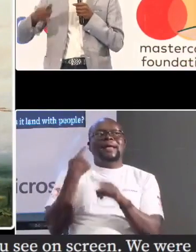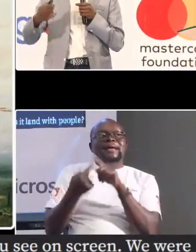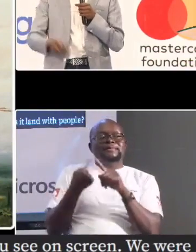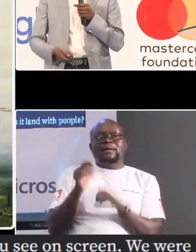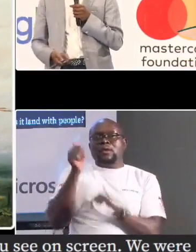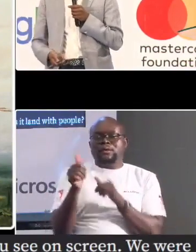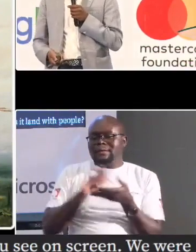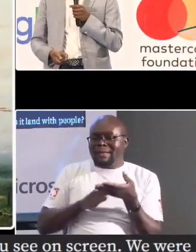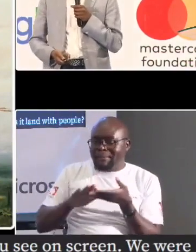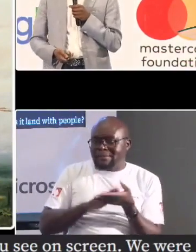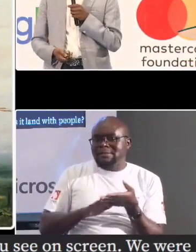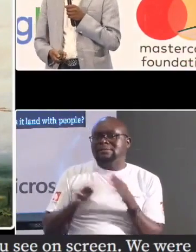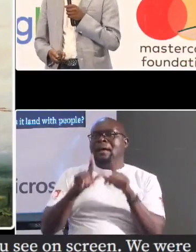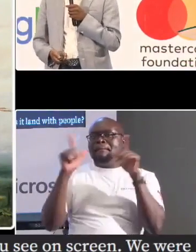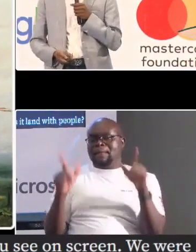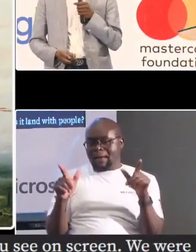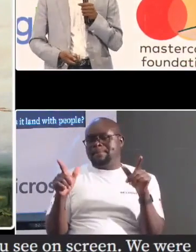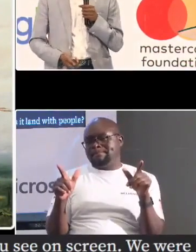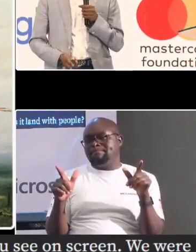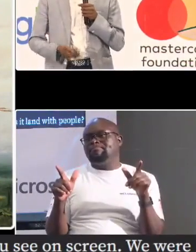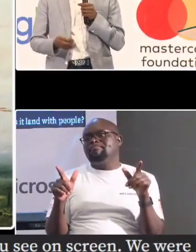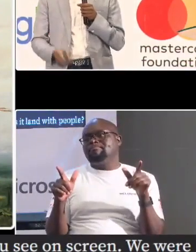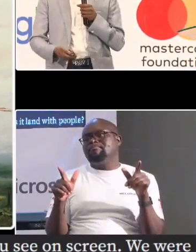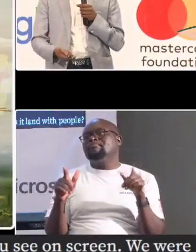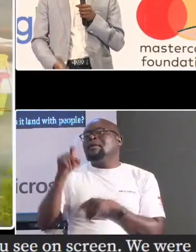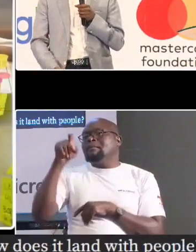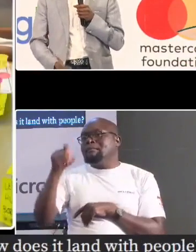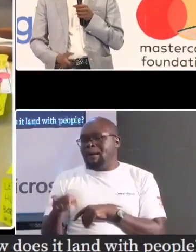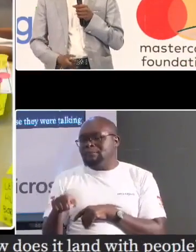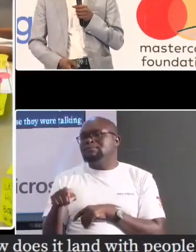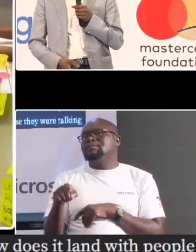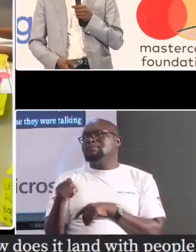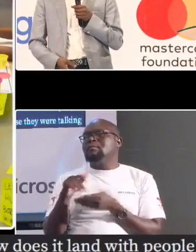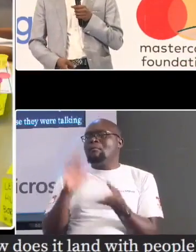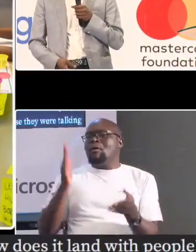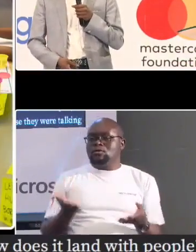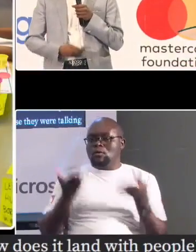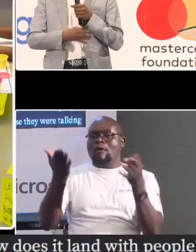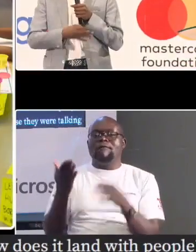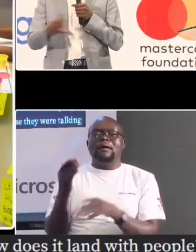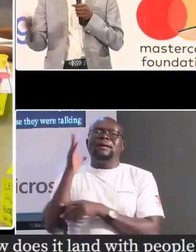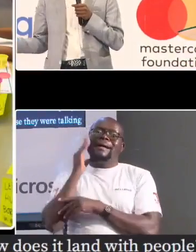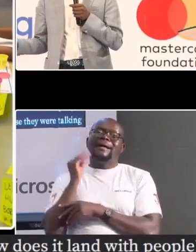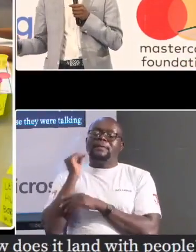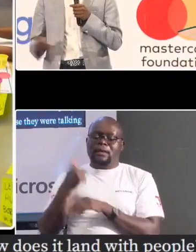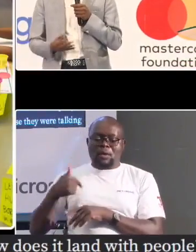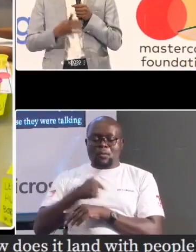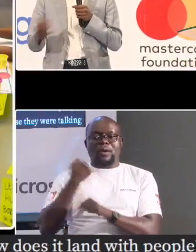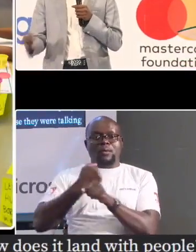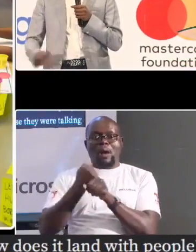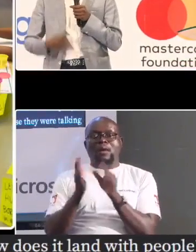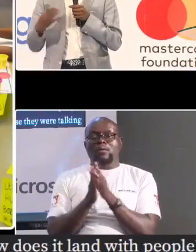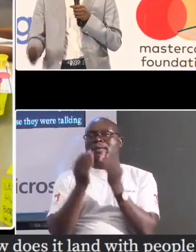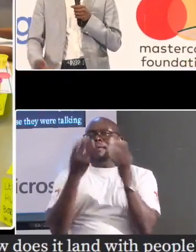is basically Aladdin on a flying carpet. It should be a flying carpet experience. We worked with